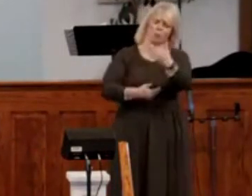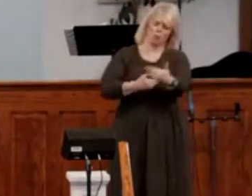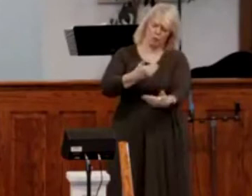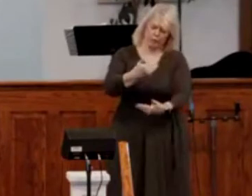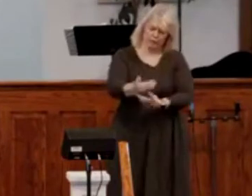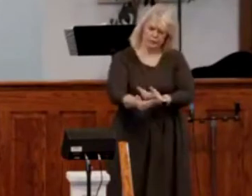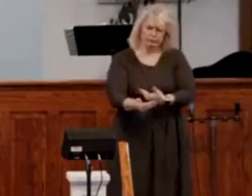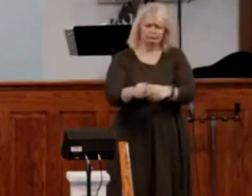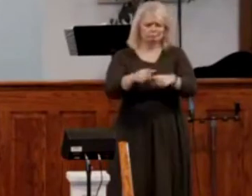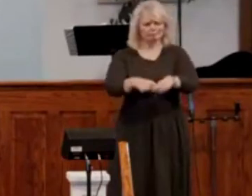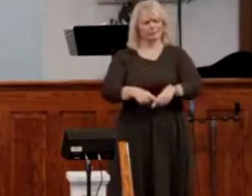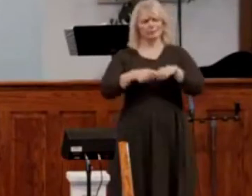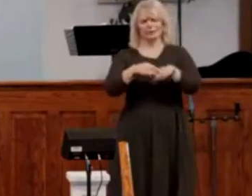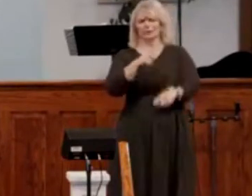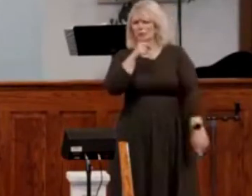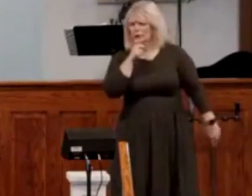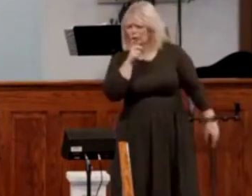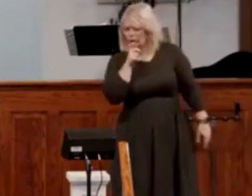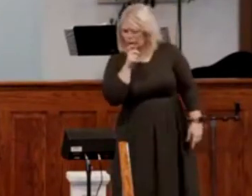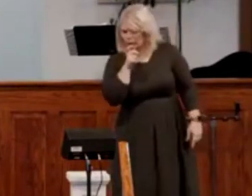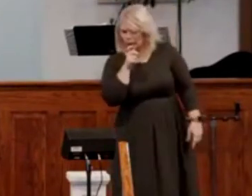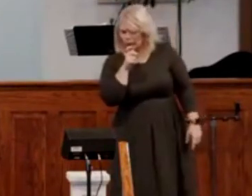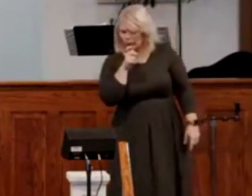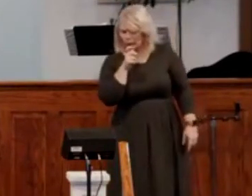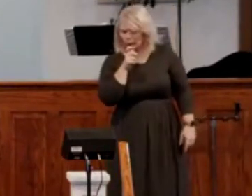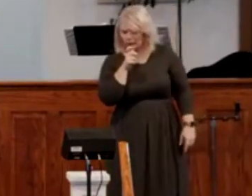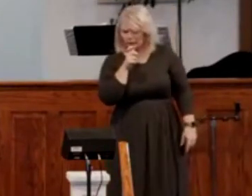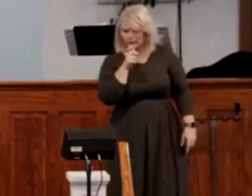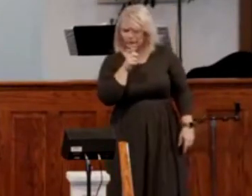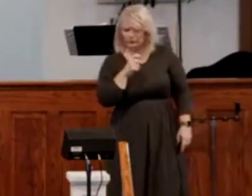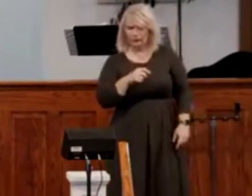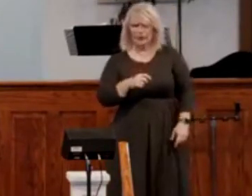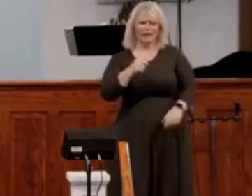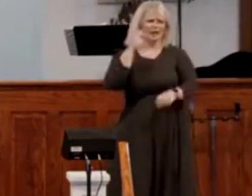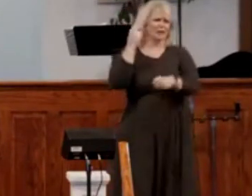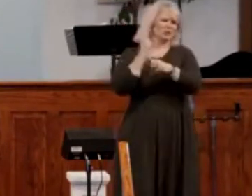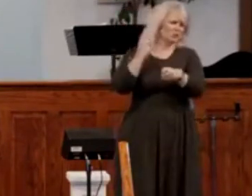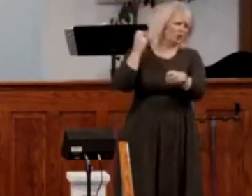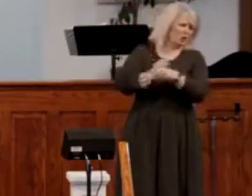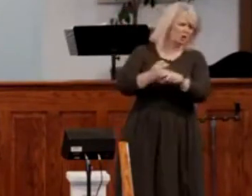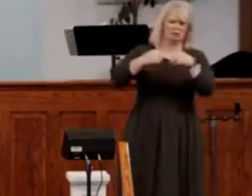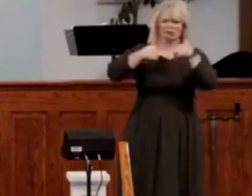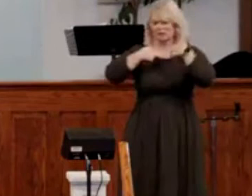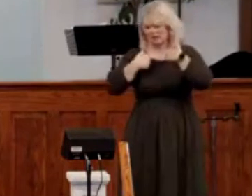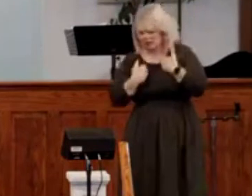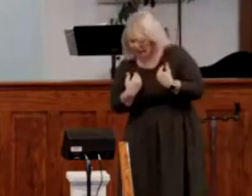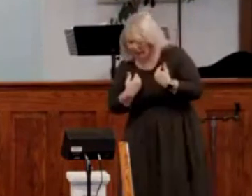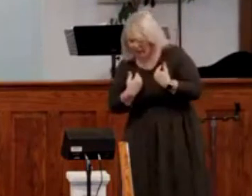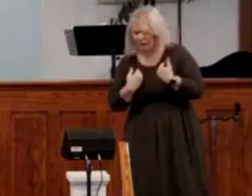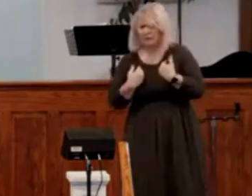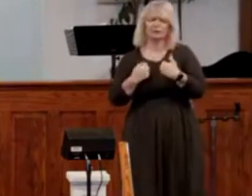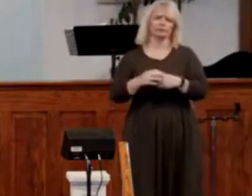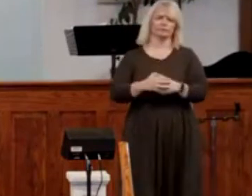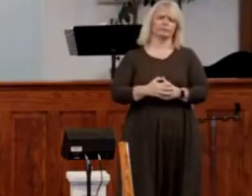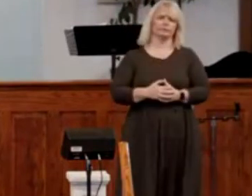on who you're discipling and who's in your life, and those things are difficult, and that's daunting, that's tiring, that's